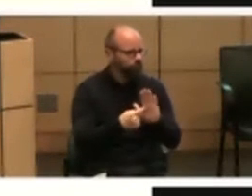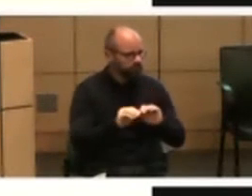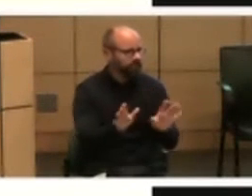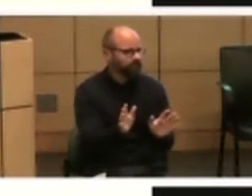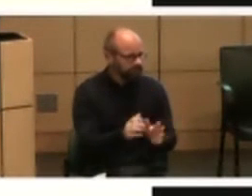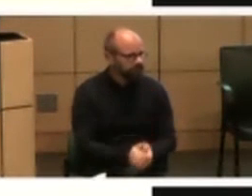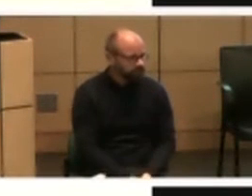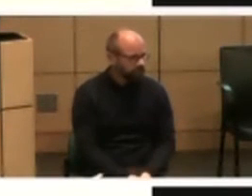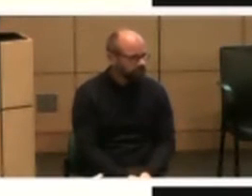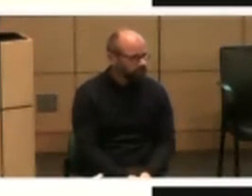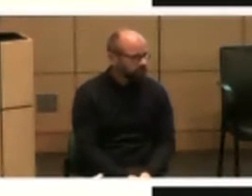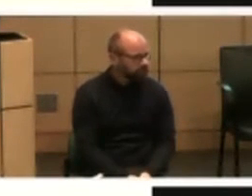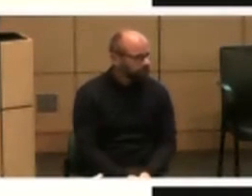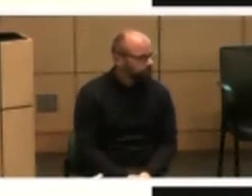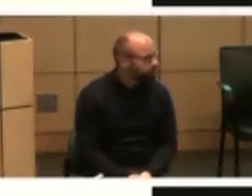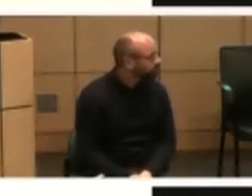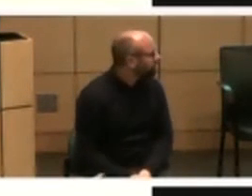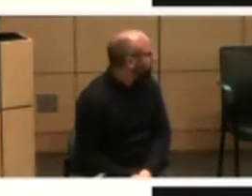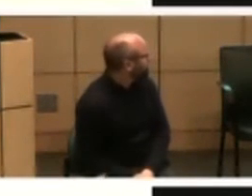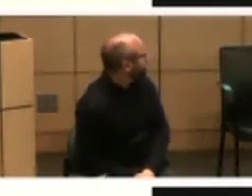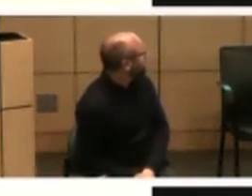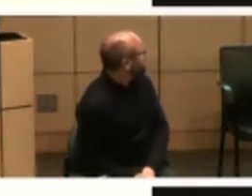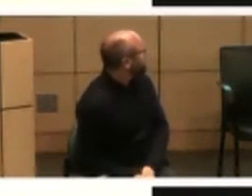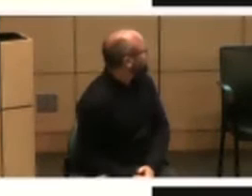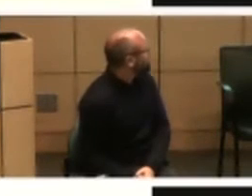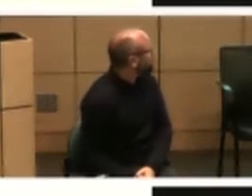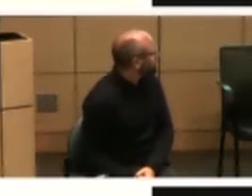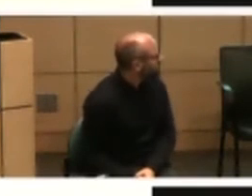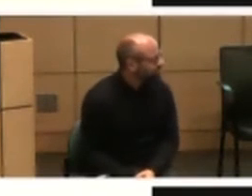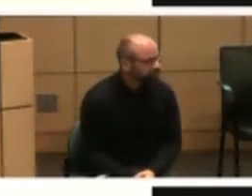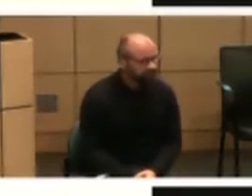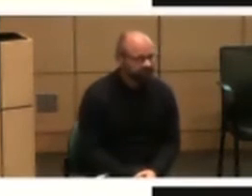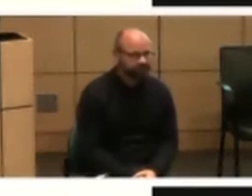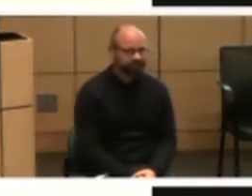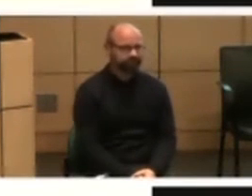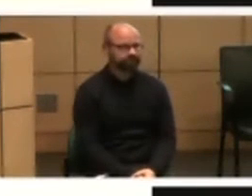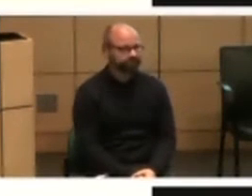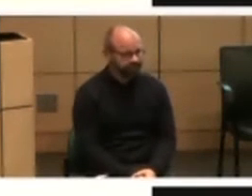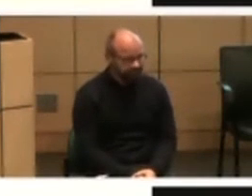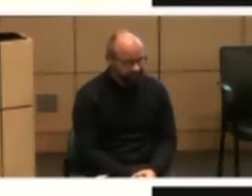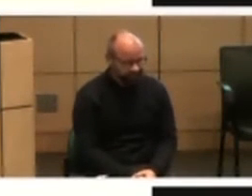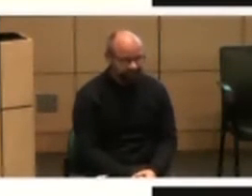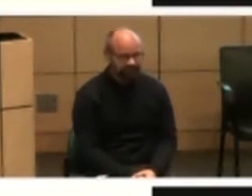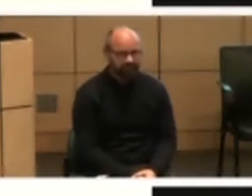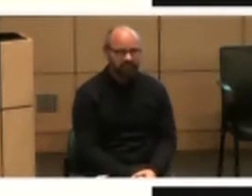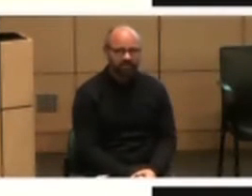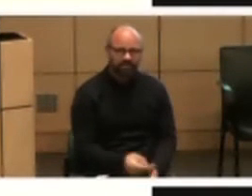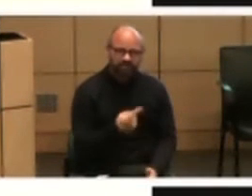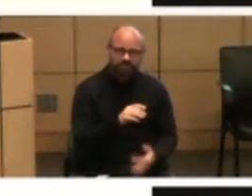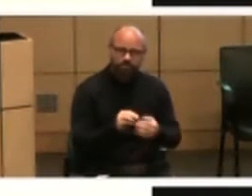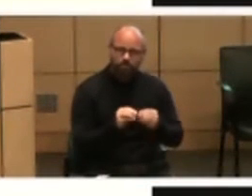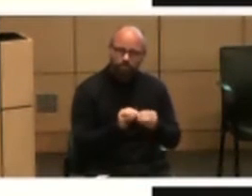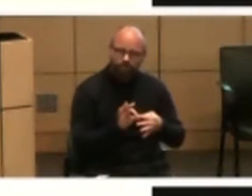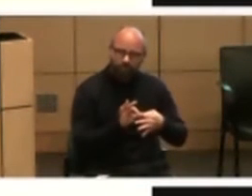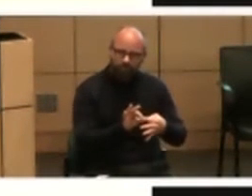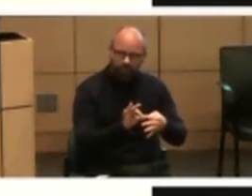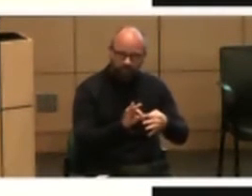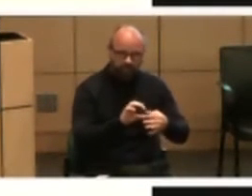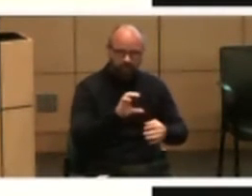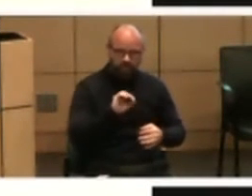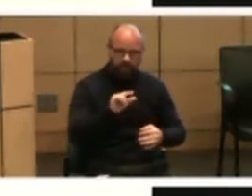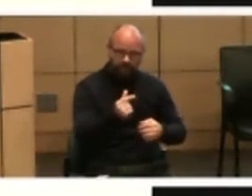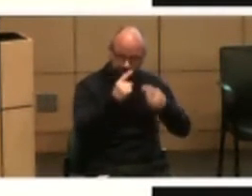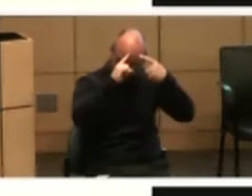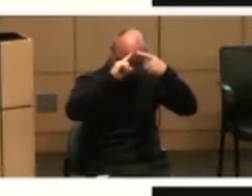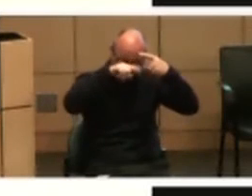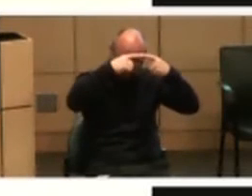The other phenomenon is a really tricky one called binaural squelch, and essentially it refers to a real cognitive process where the brain compares